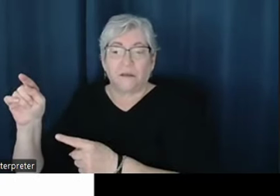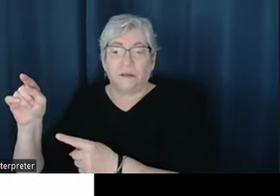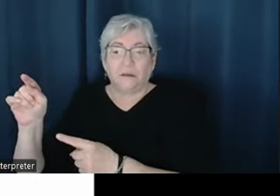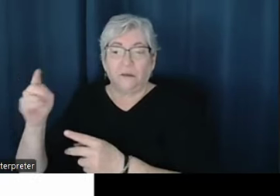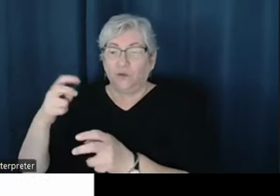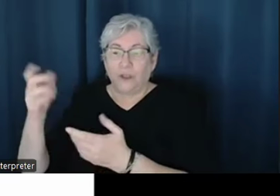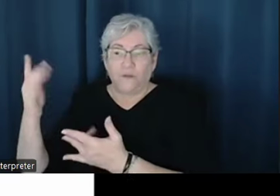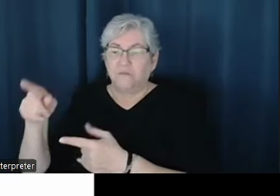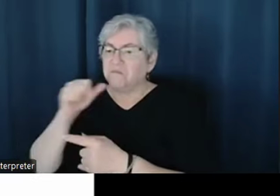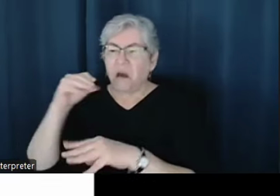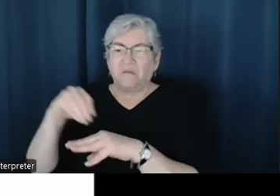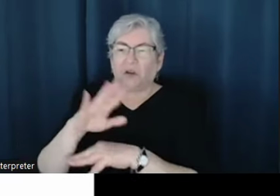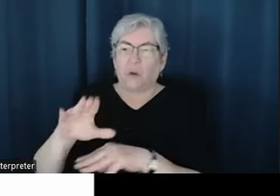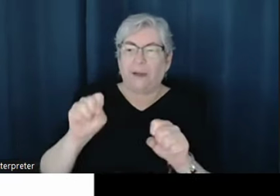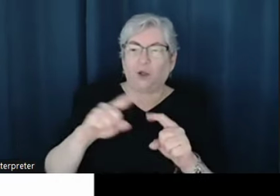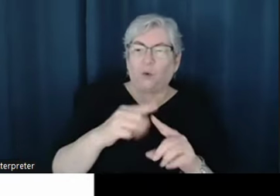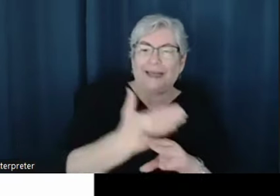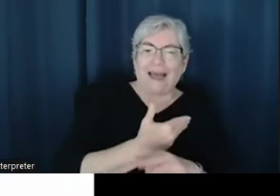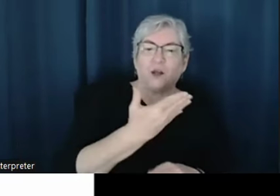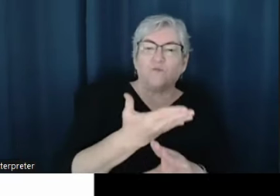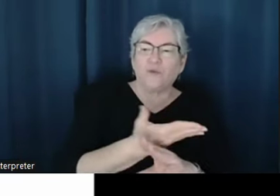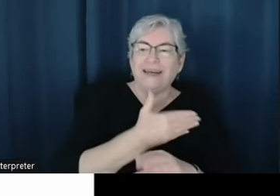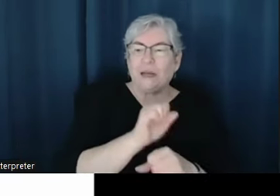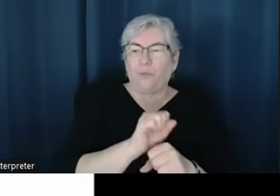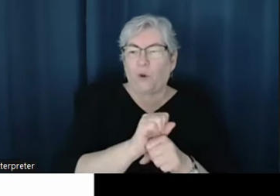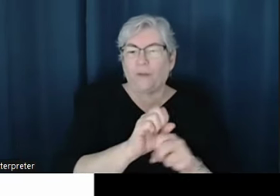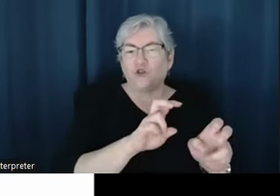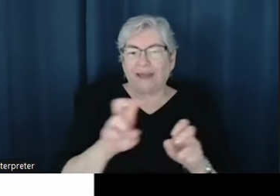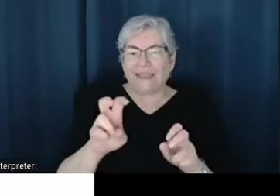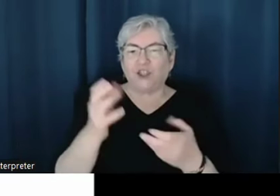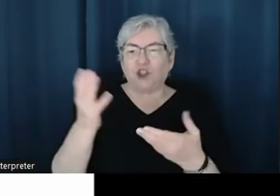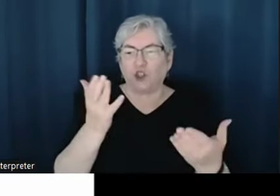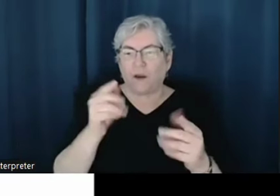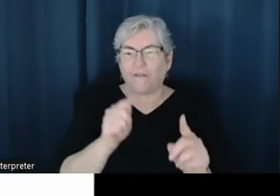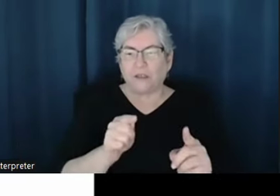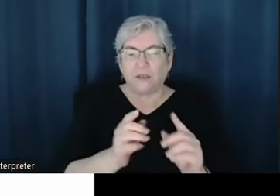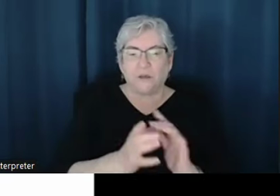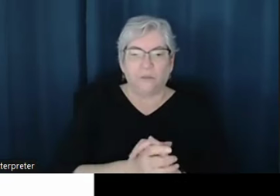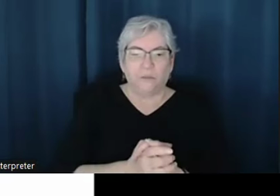does not affect your ability to get the pre-employment transition services.